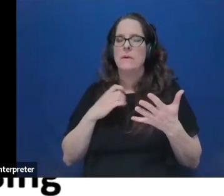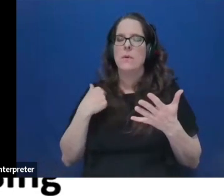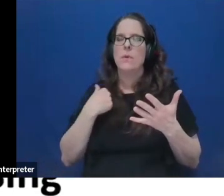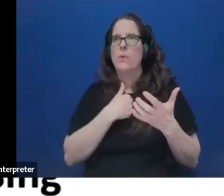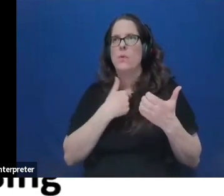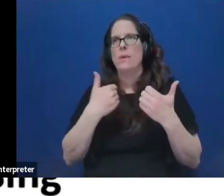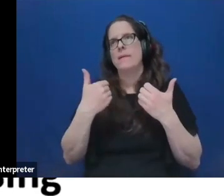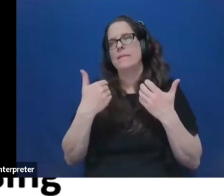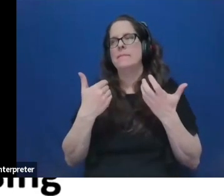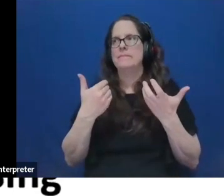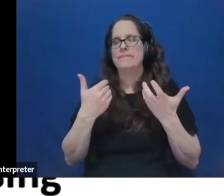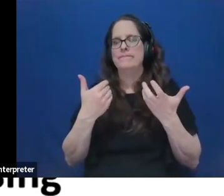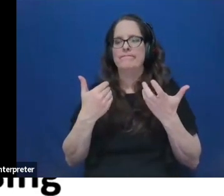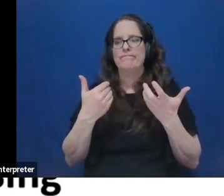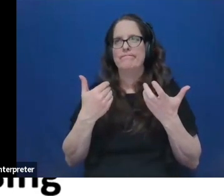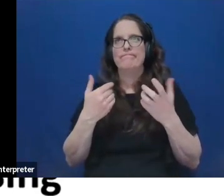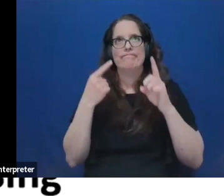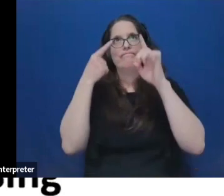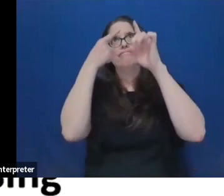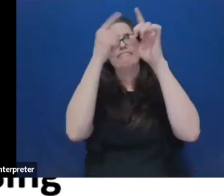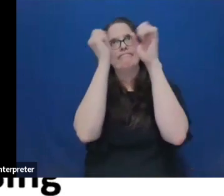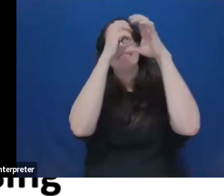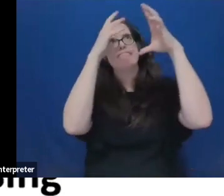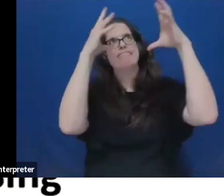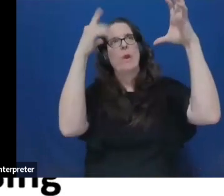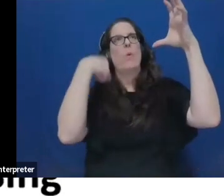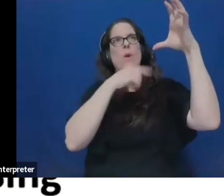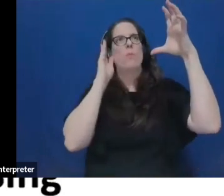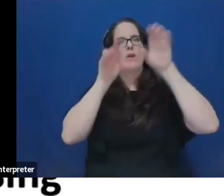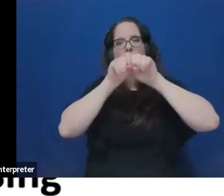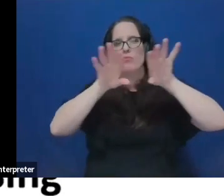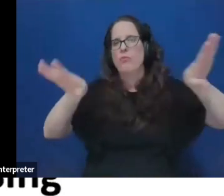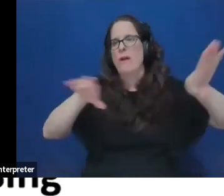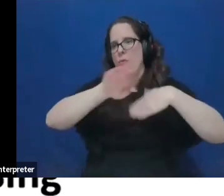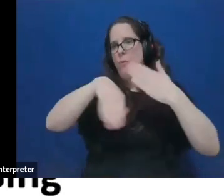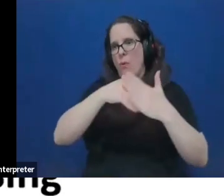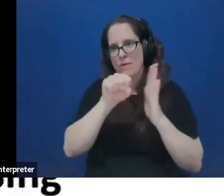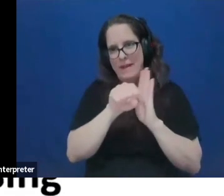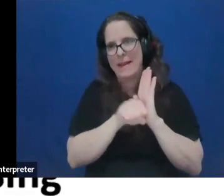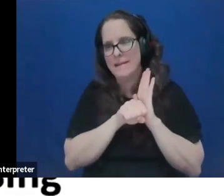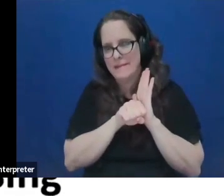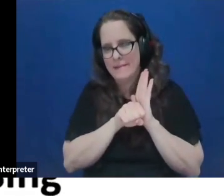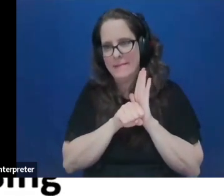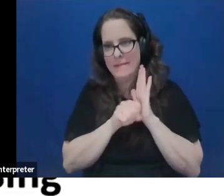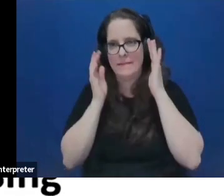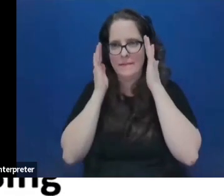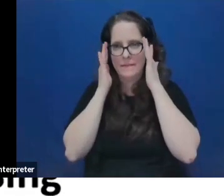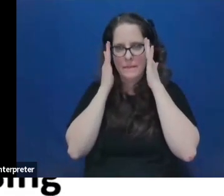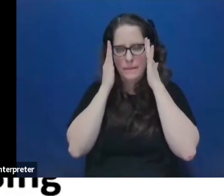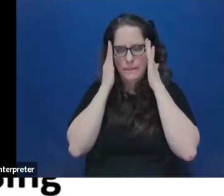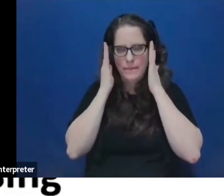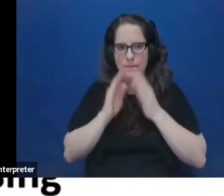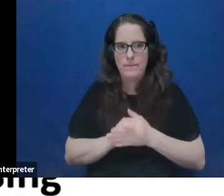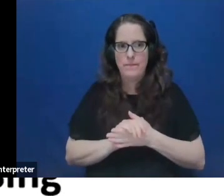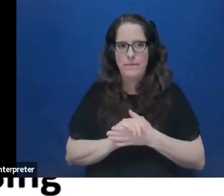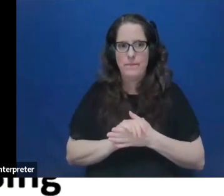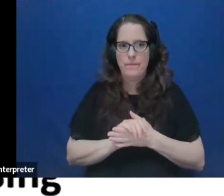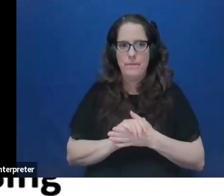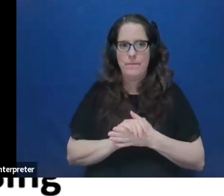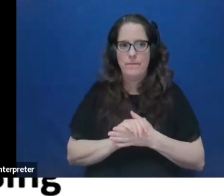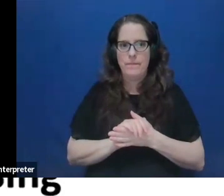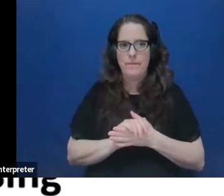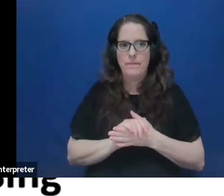have this stemming throughout the state. As I mentioned, we have 3 community living